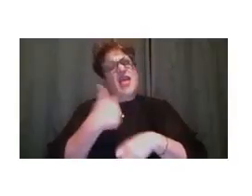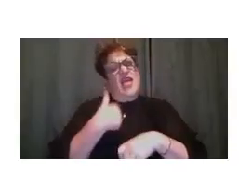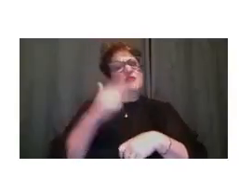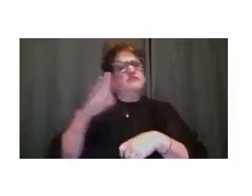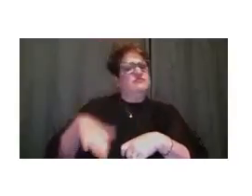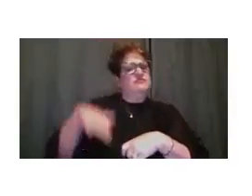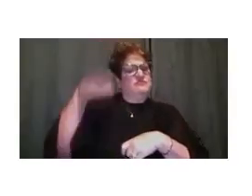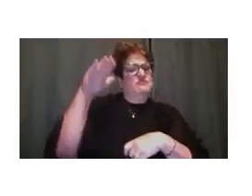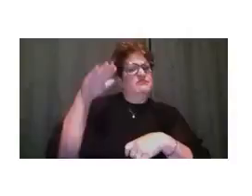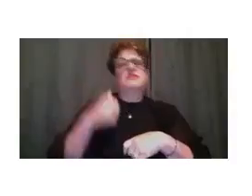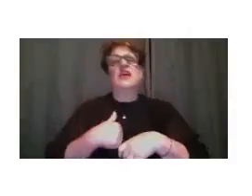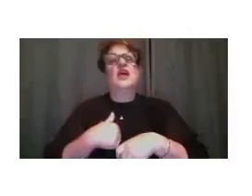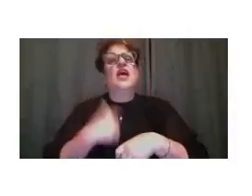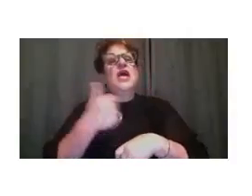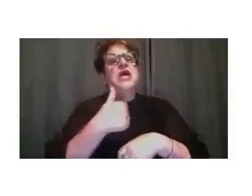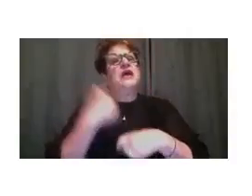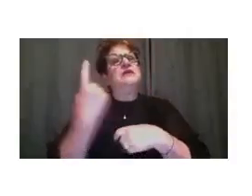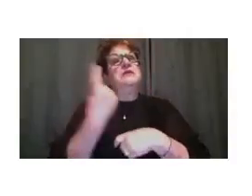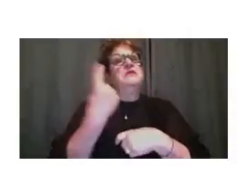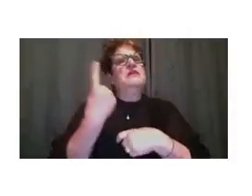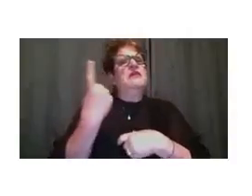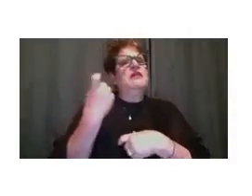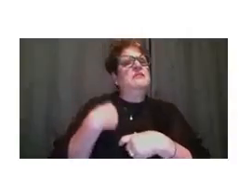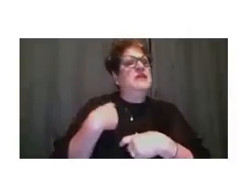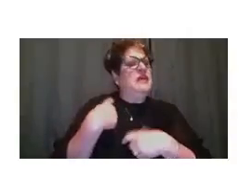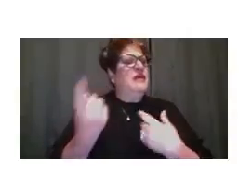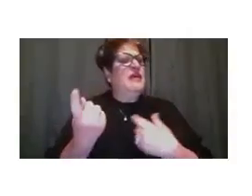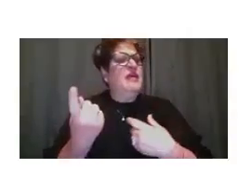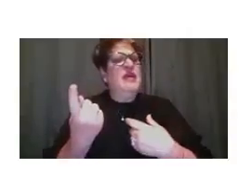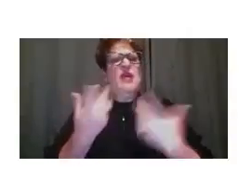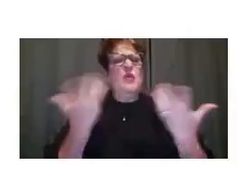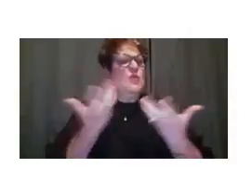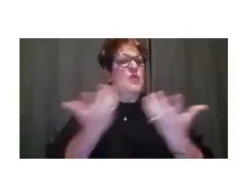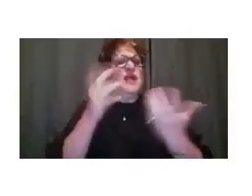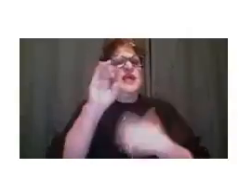I was asked, what ethnicity